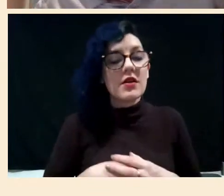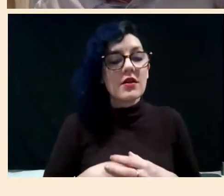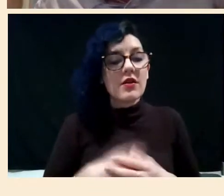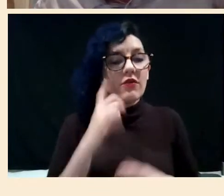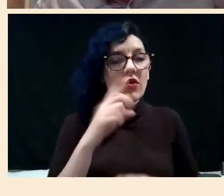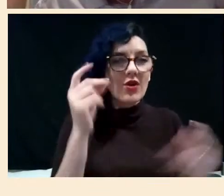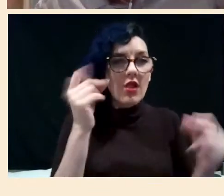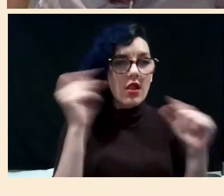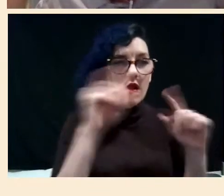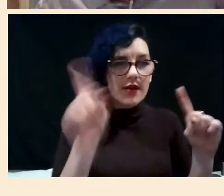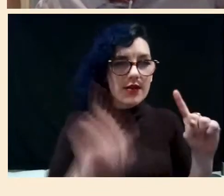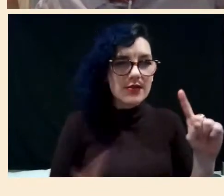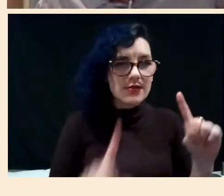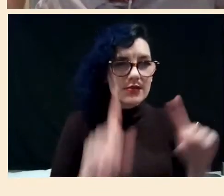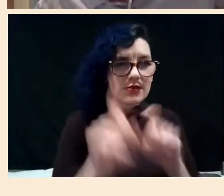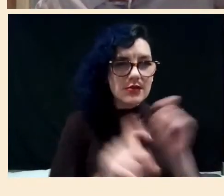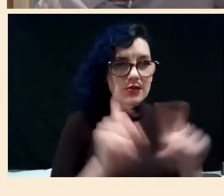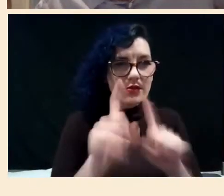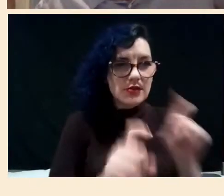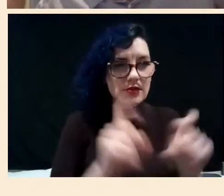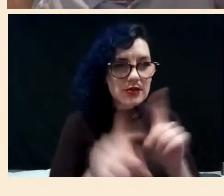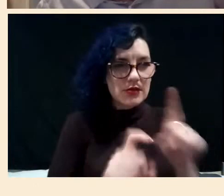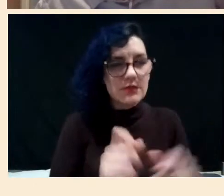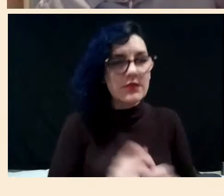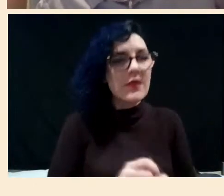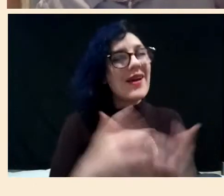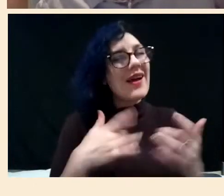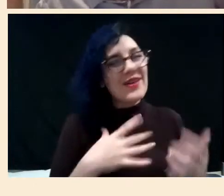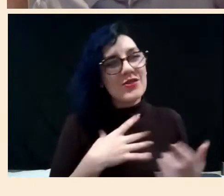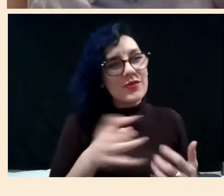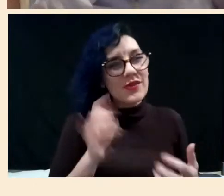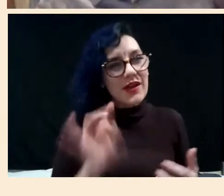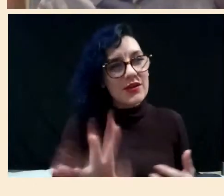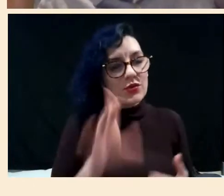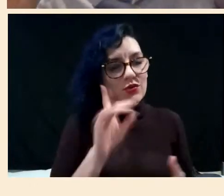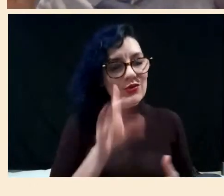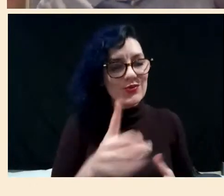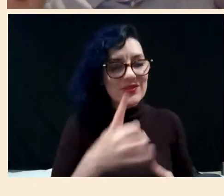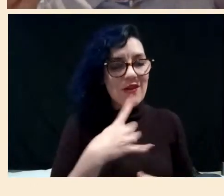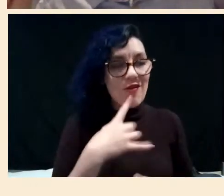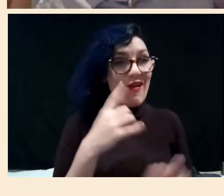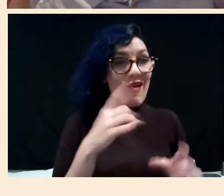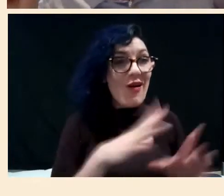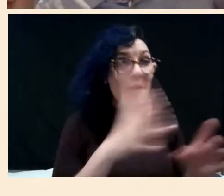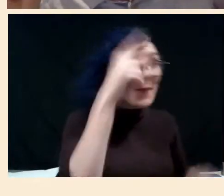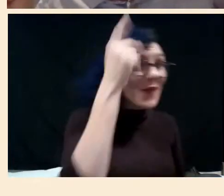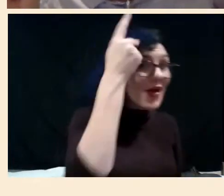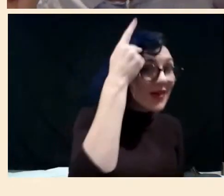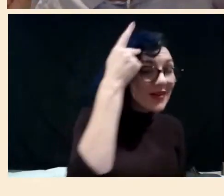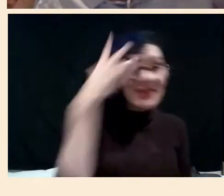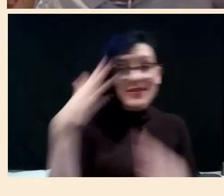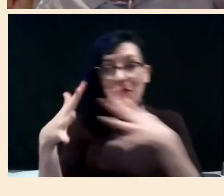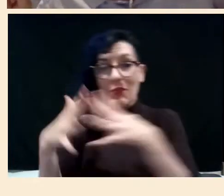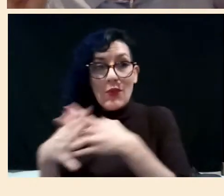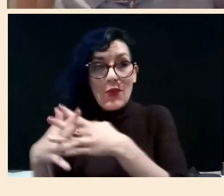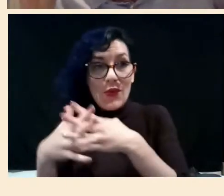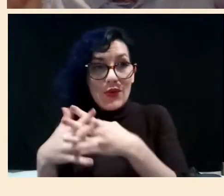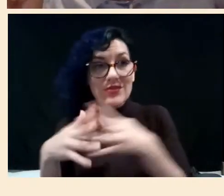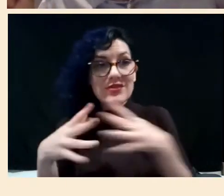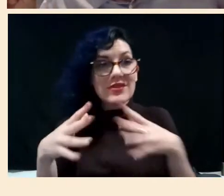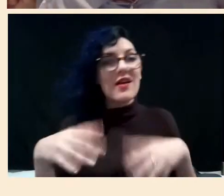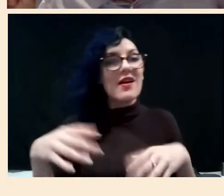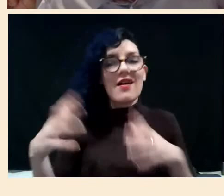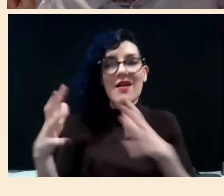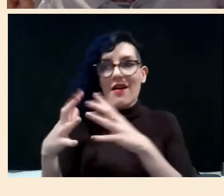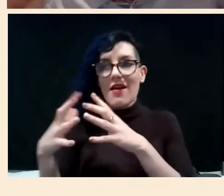I don't normally like equating politics with sports, but please indulge me. If you could play a professional sport,